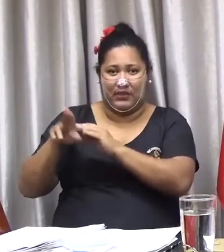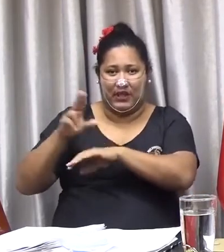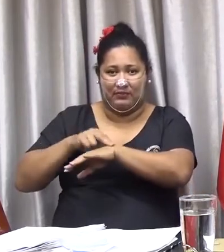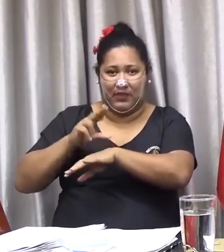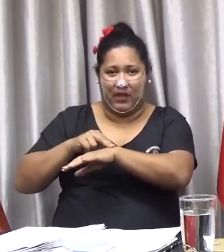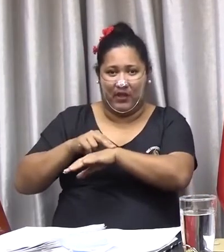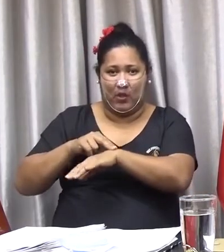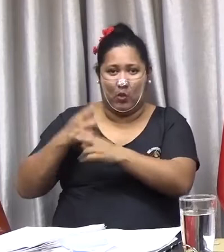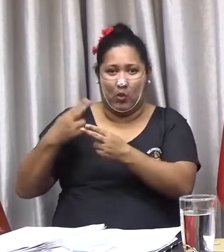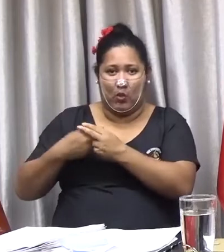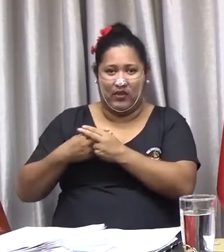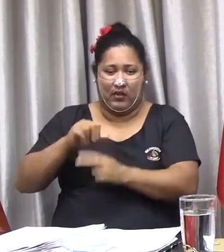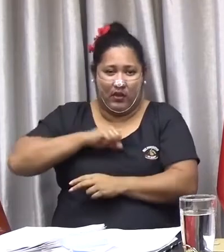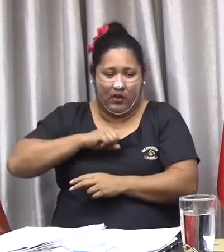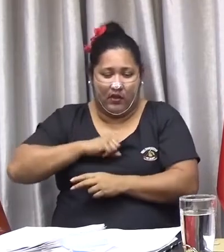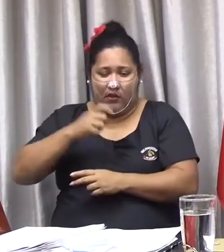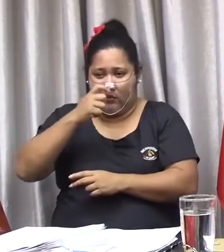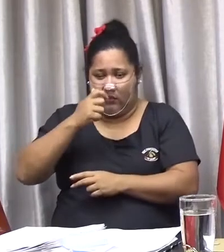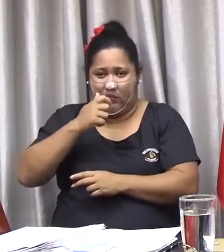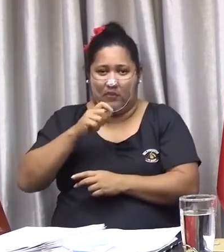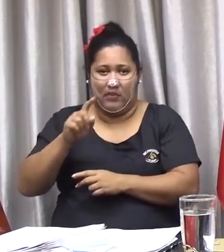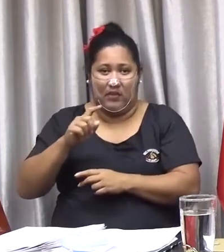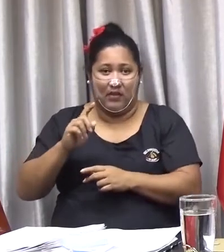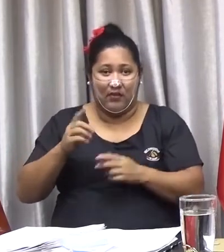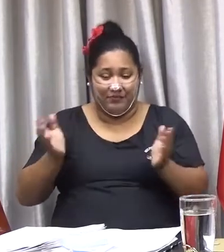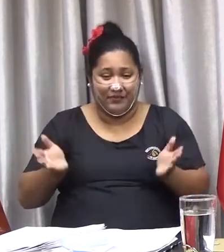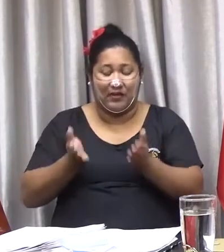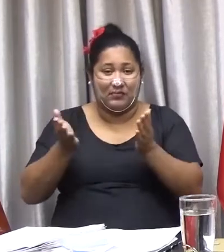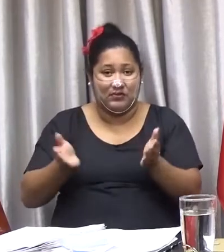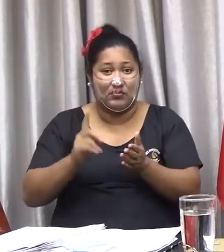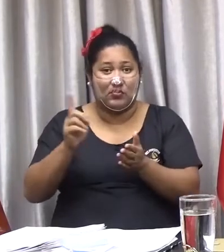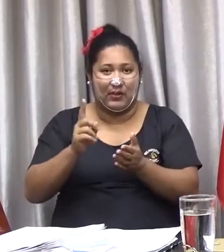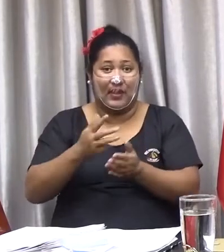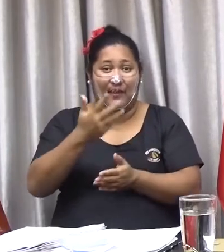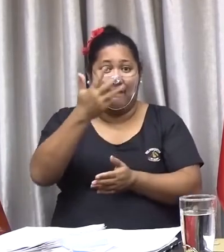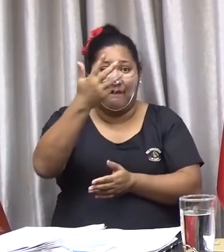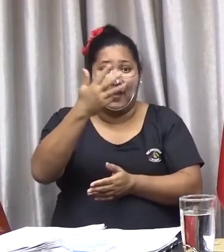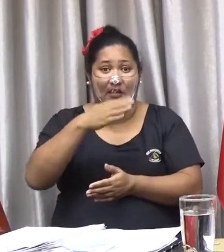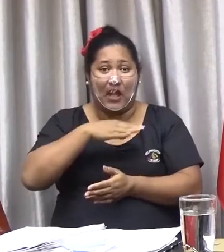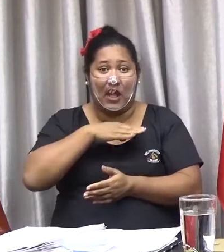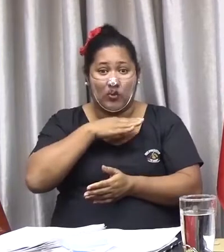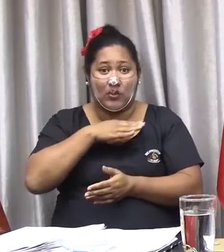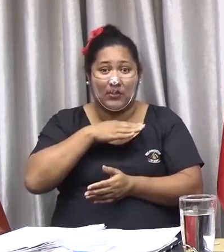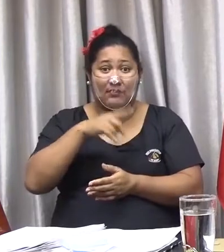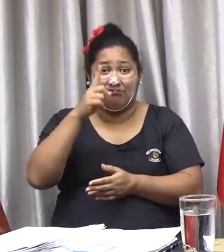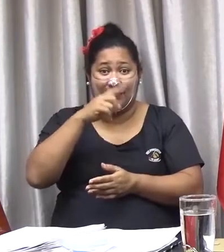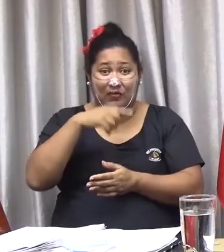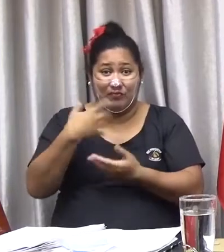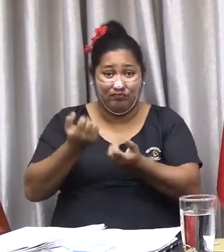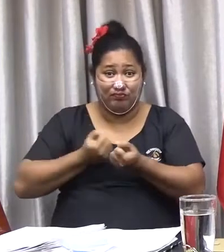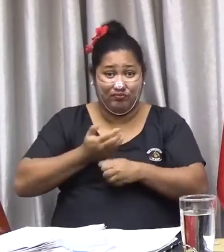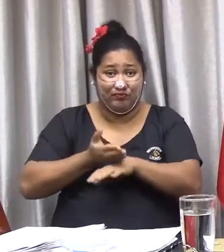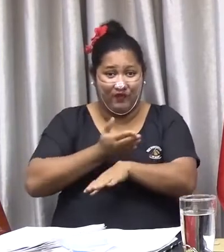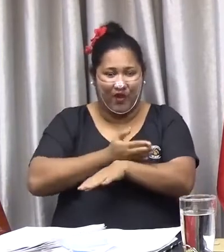symptoms. However, it is encouraging to note that 927 cases